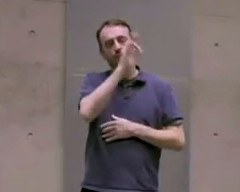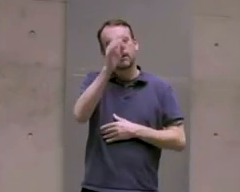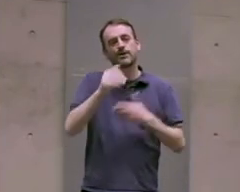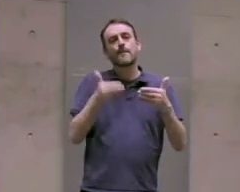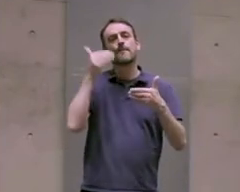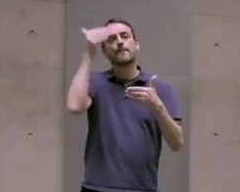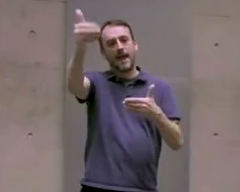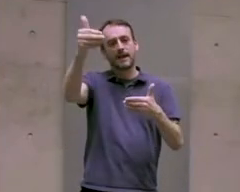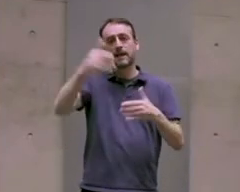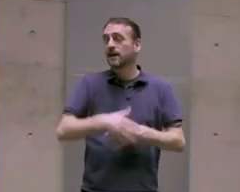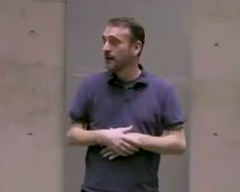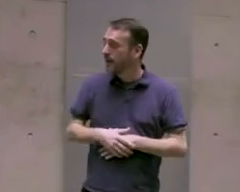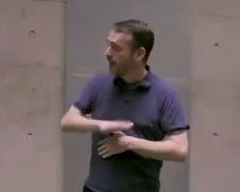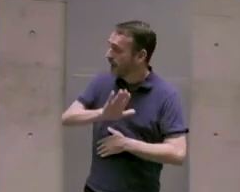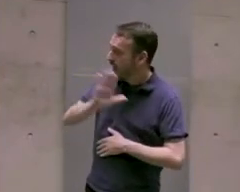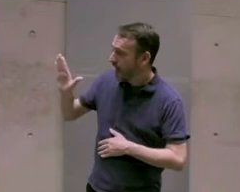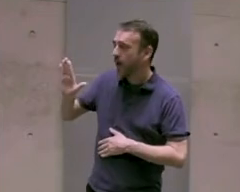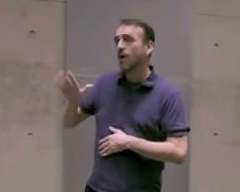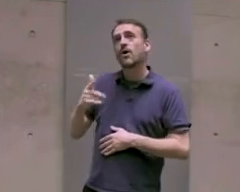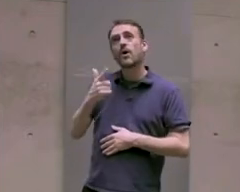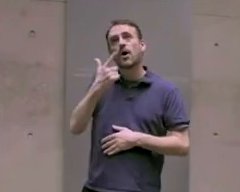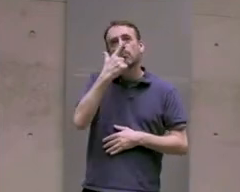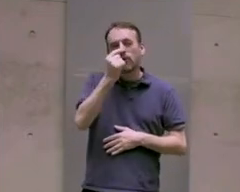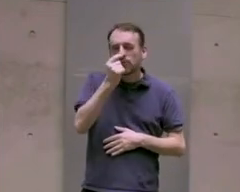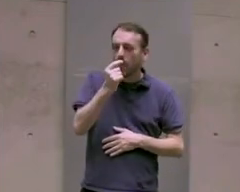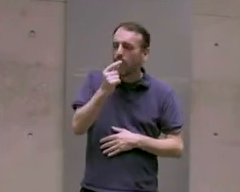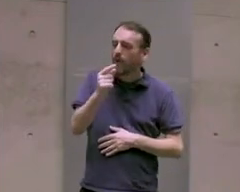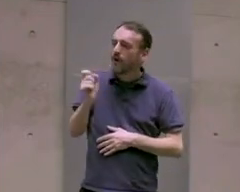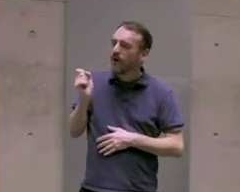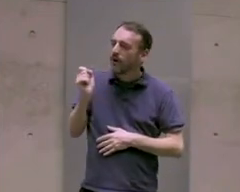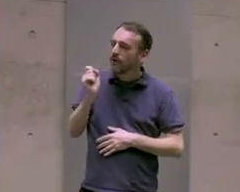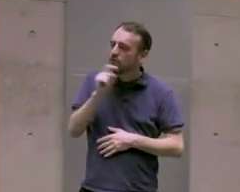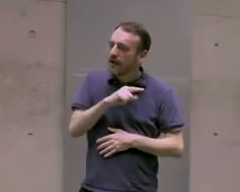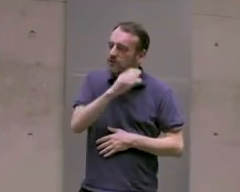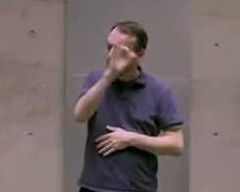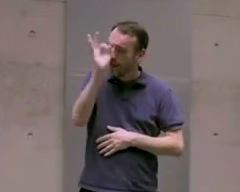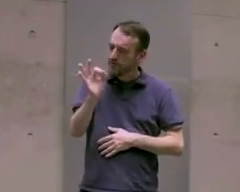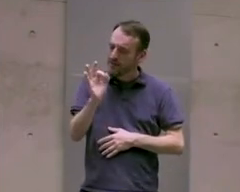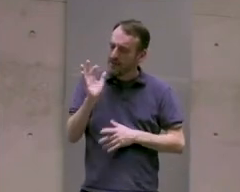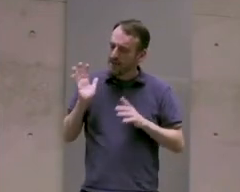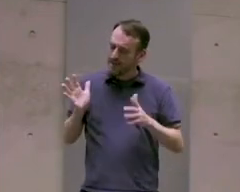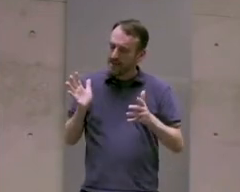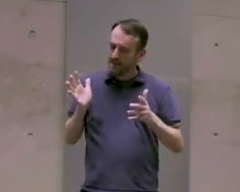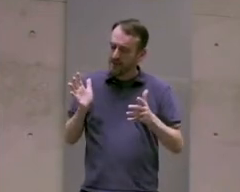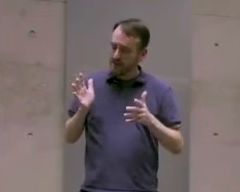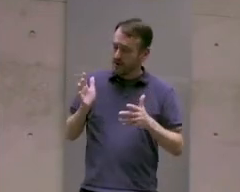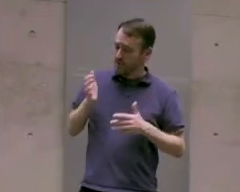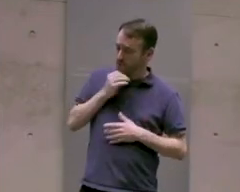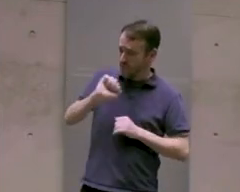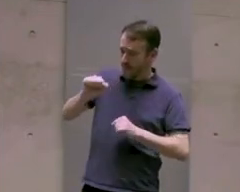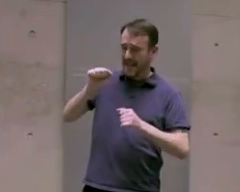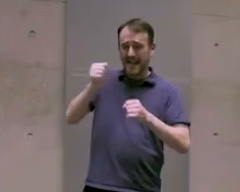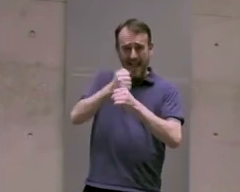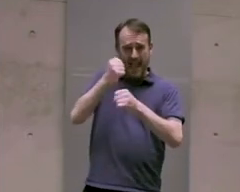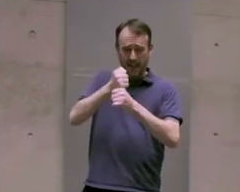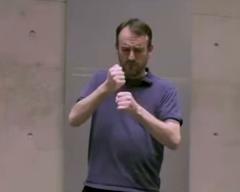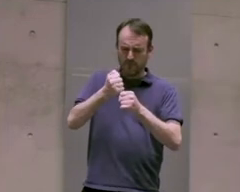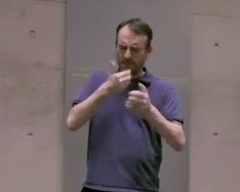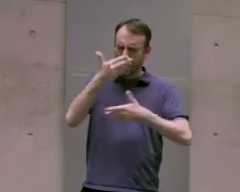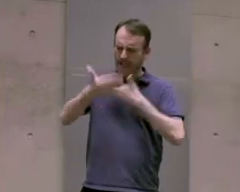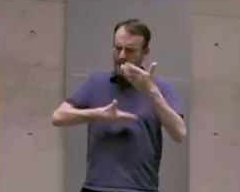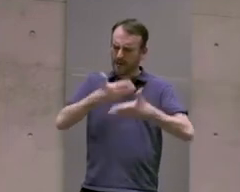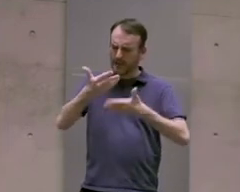Hi, Mike. Hello. Possibly a bit of a niche one. There's a kind of narrative in a few of your games that sort of visits the